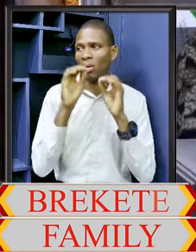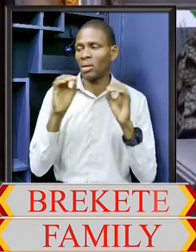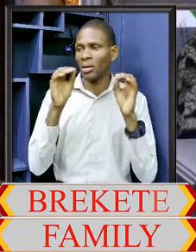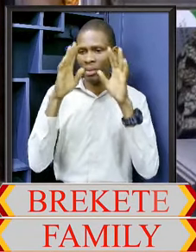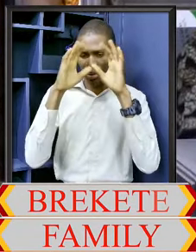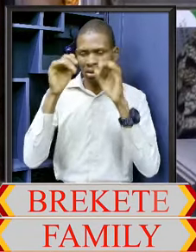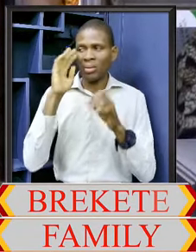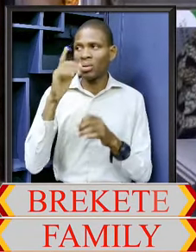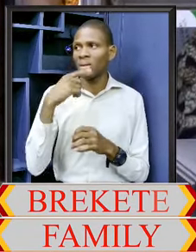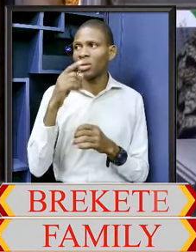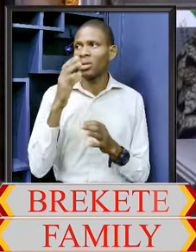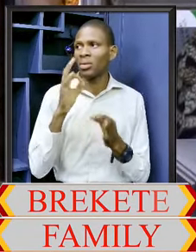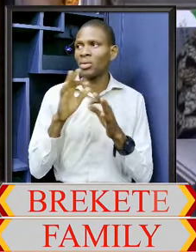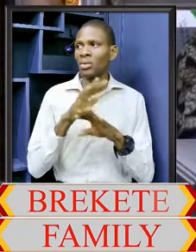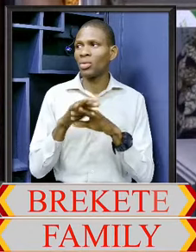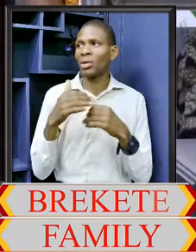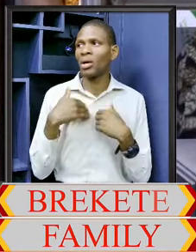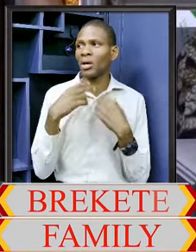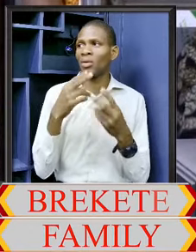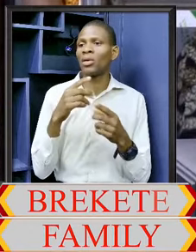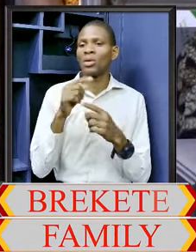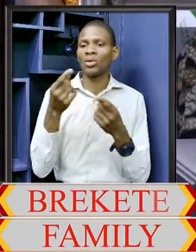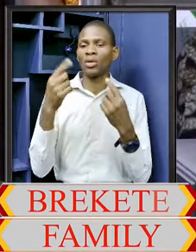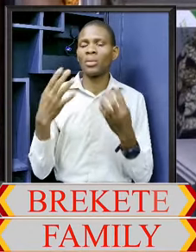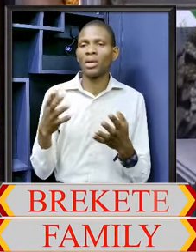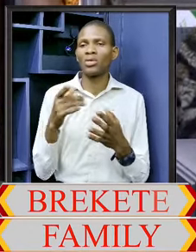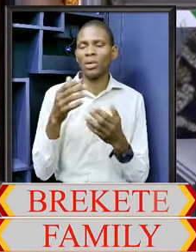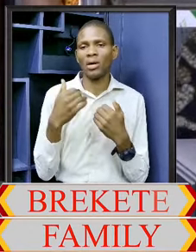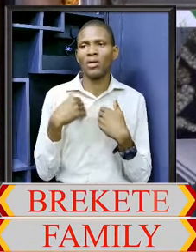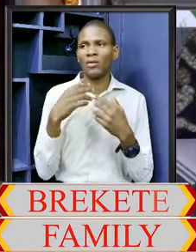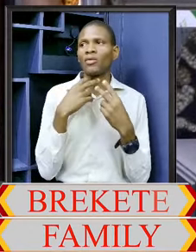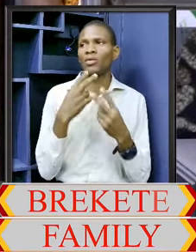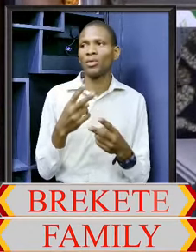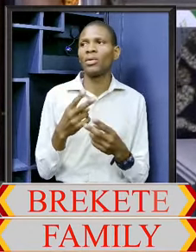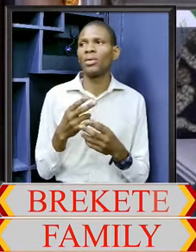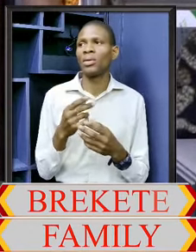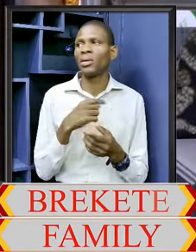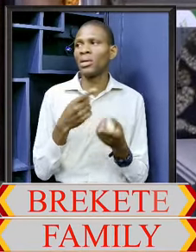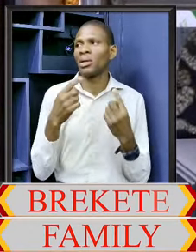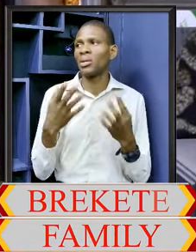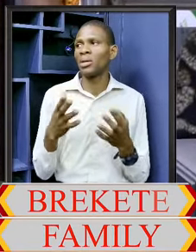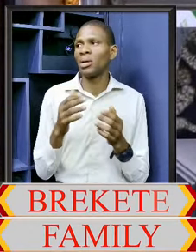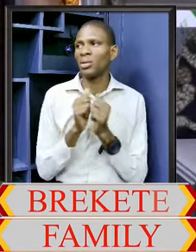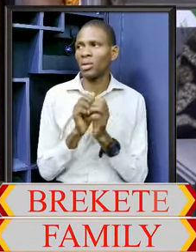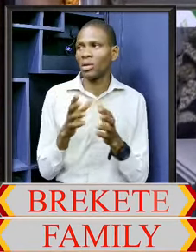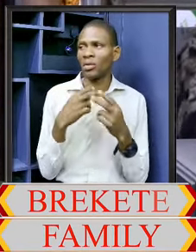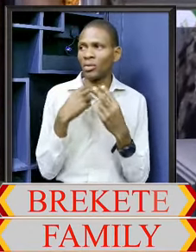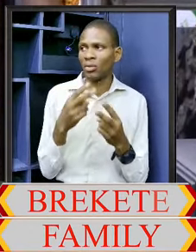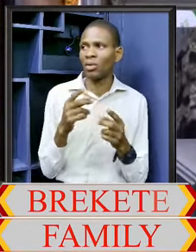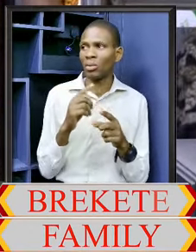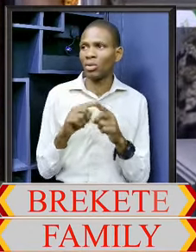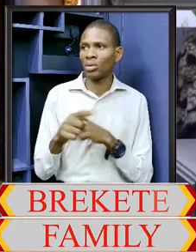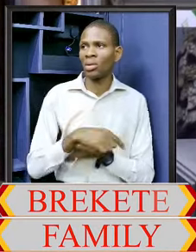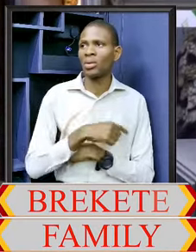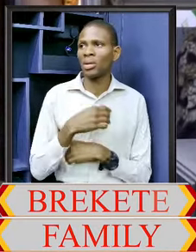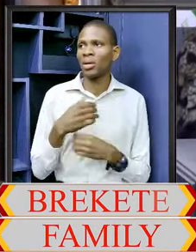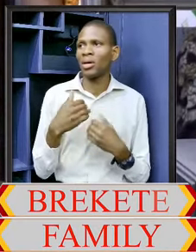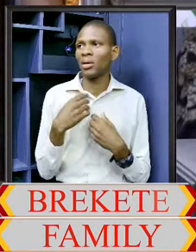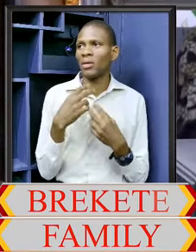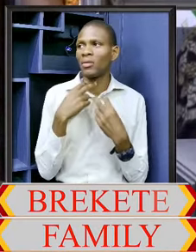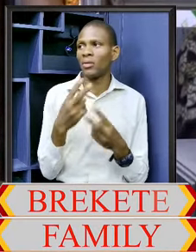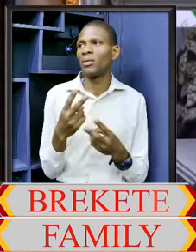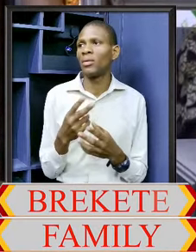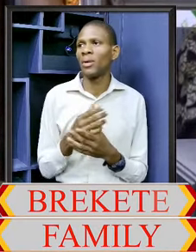president will say, if you don't have voice, when you come here, you have voice. Mm. We came here without voice, but today we have voice. Mm.